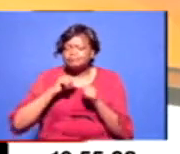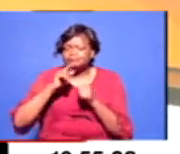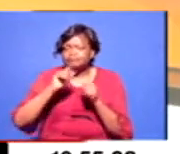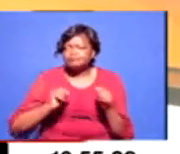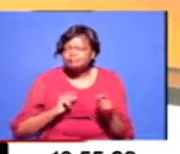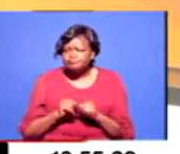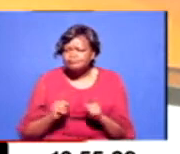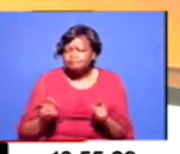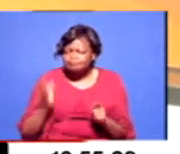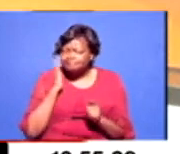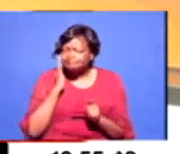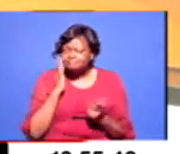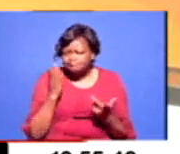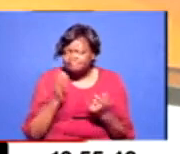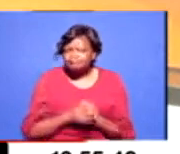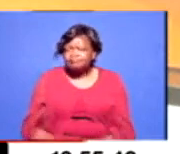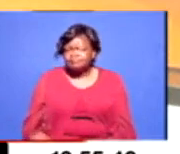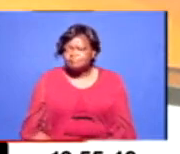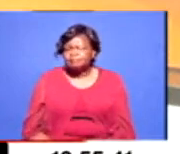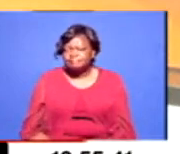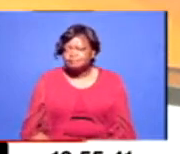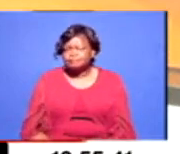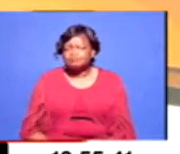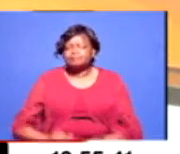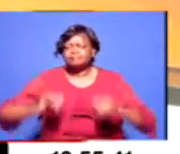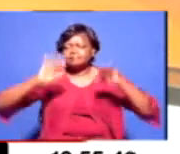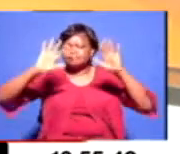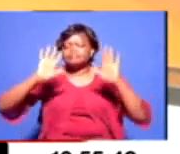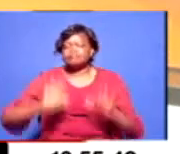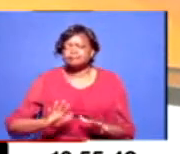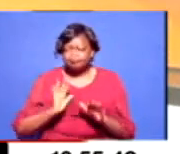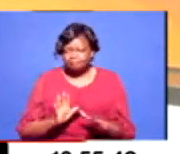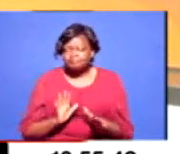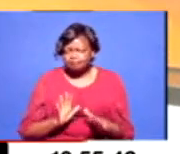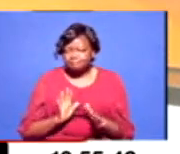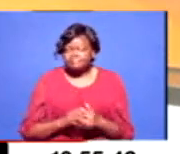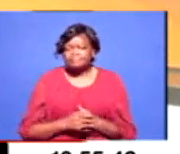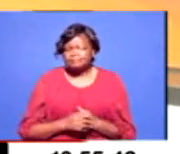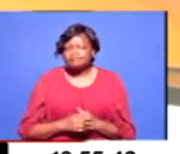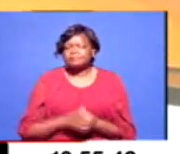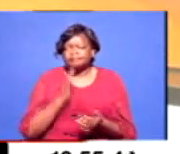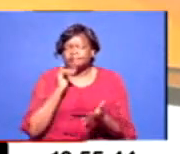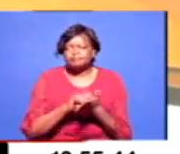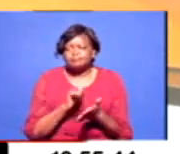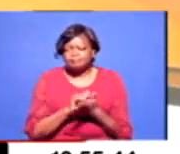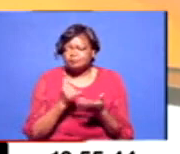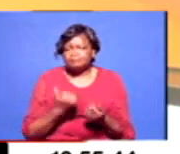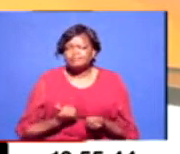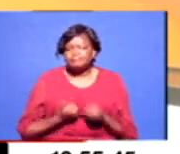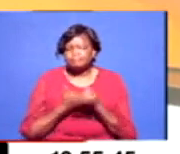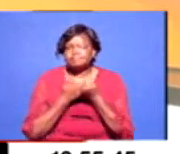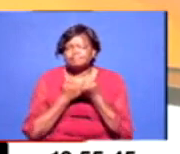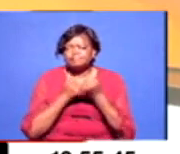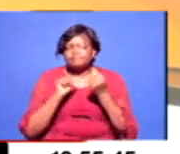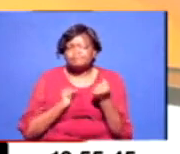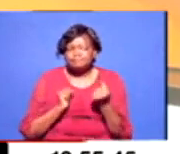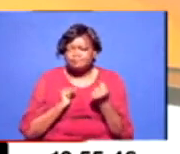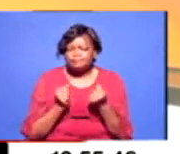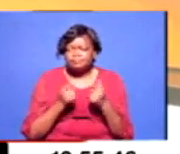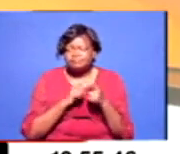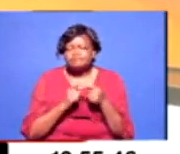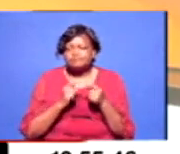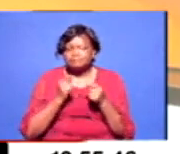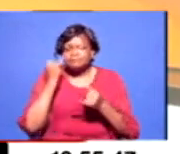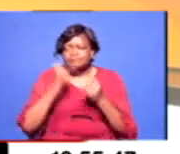mom. It's a noble gesture that will move a long way into assisting a lady and consequently